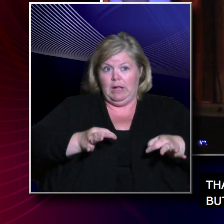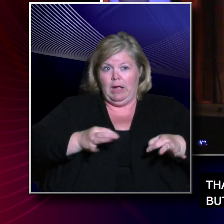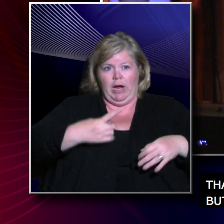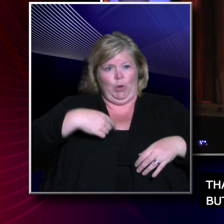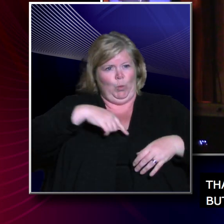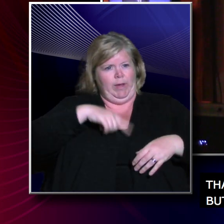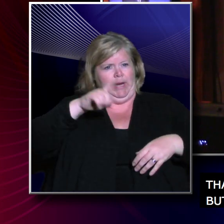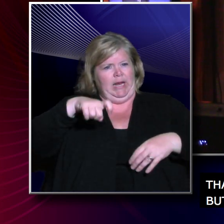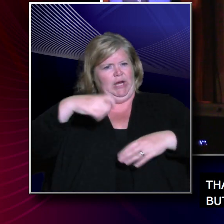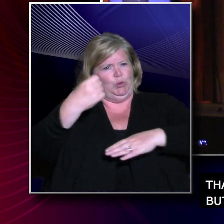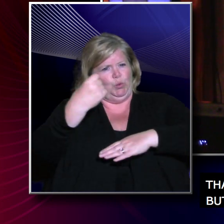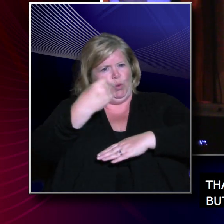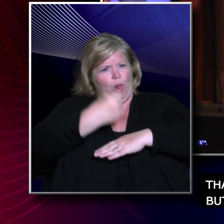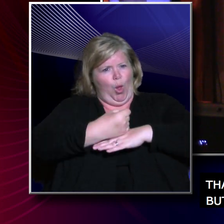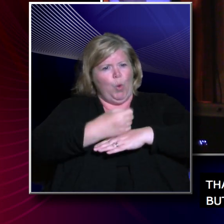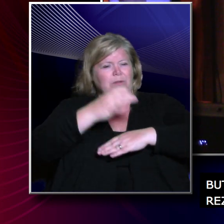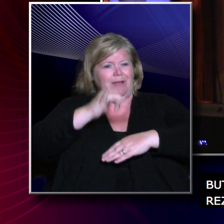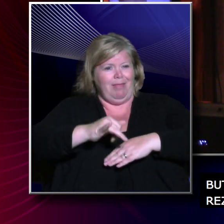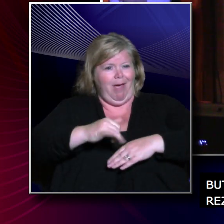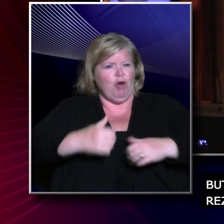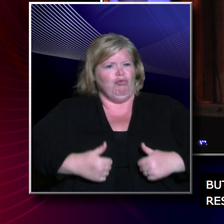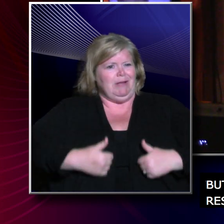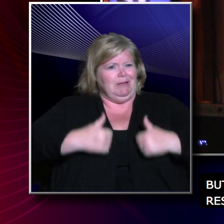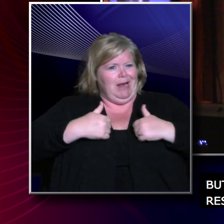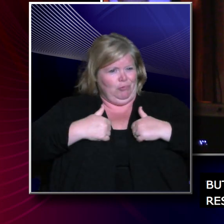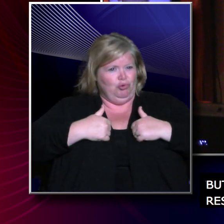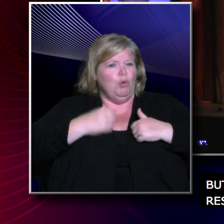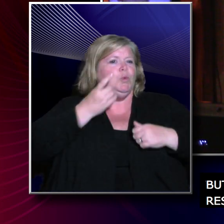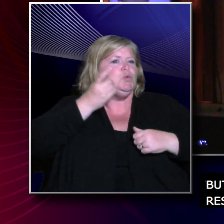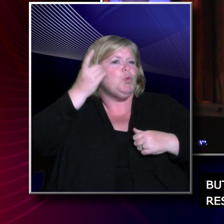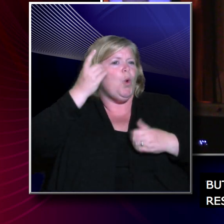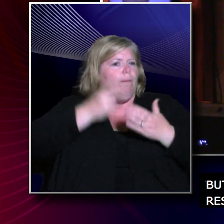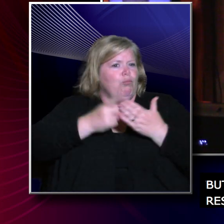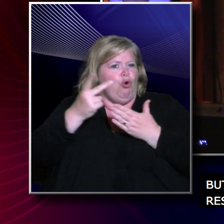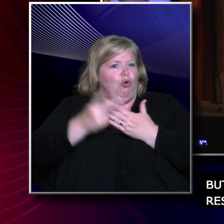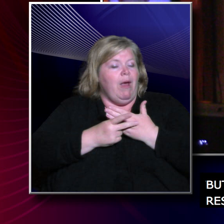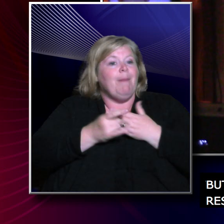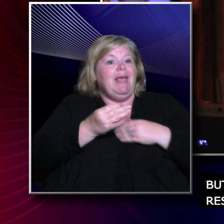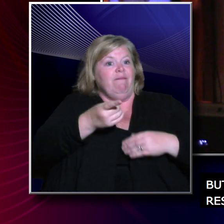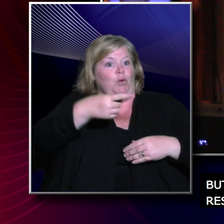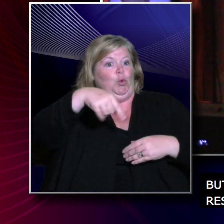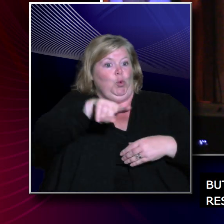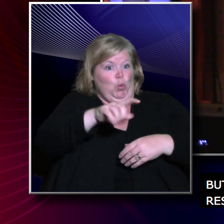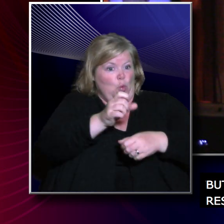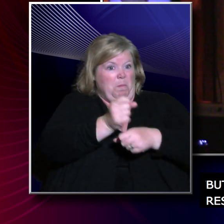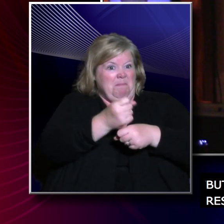need to close the residential program, and you made that decision,